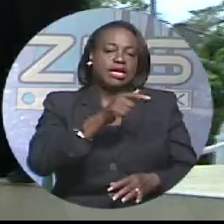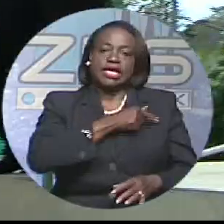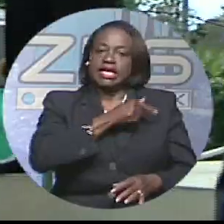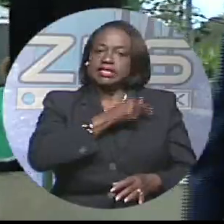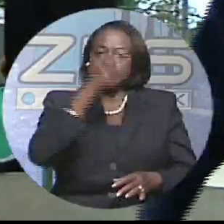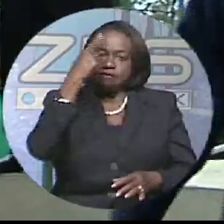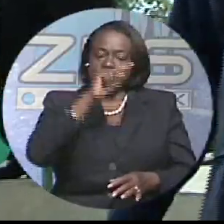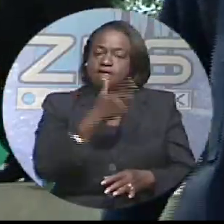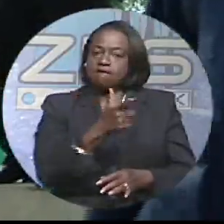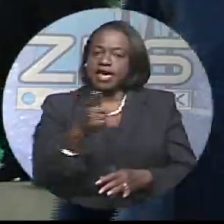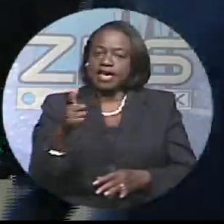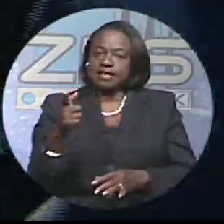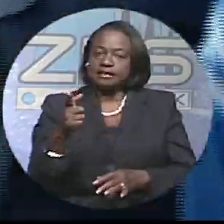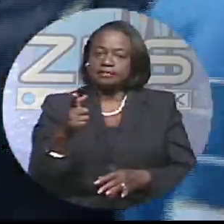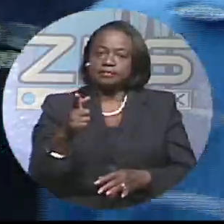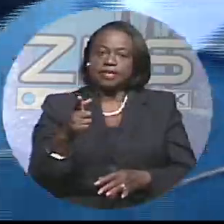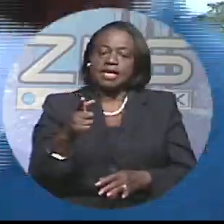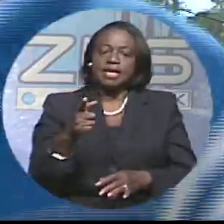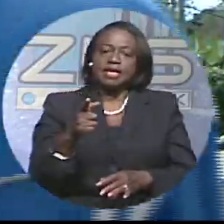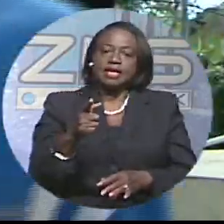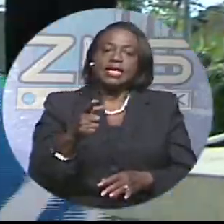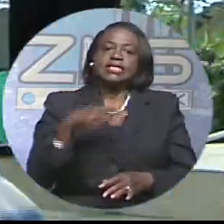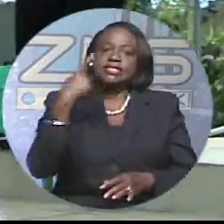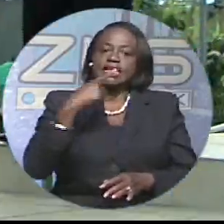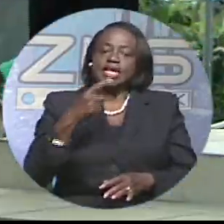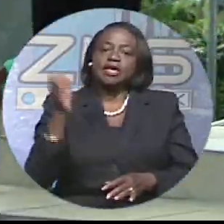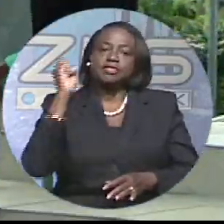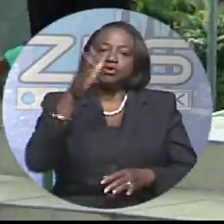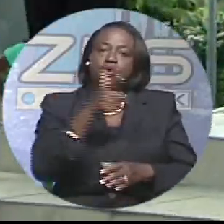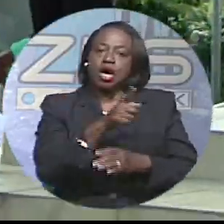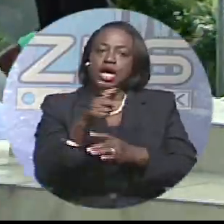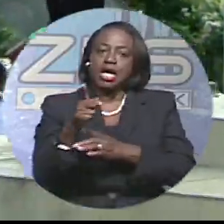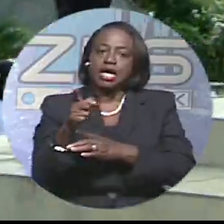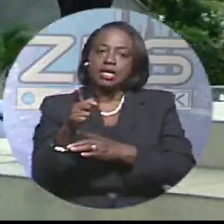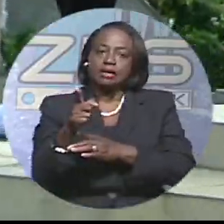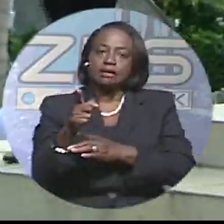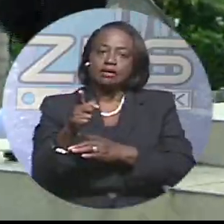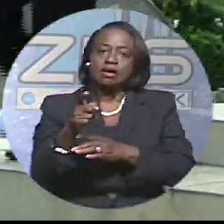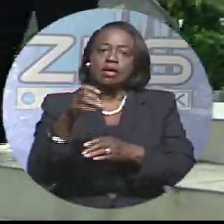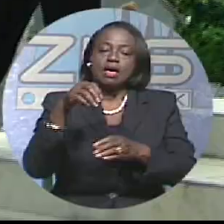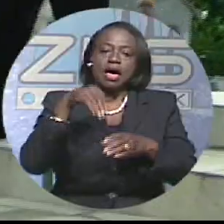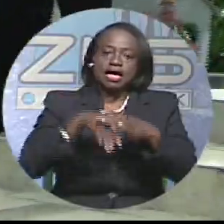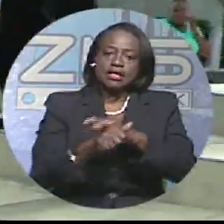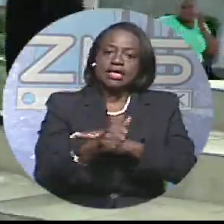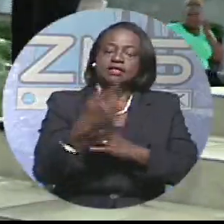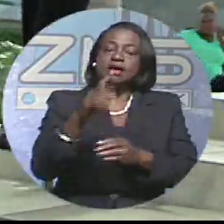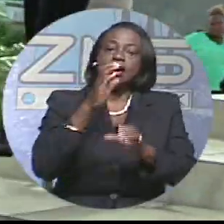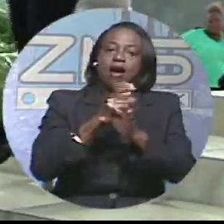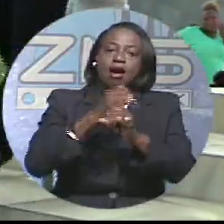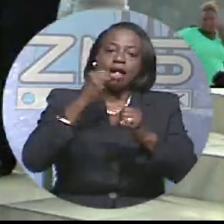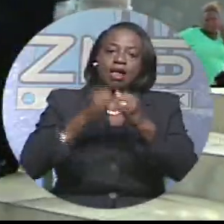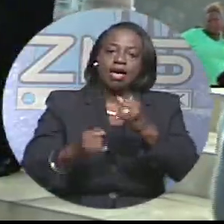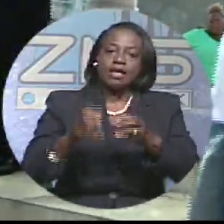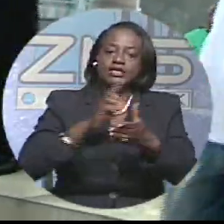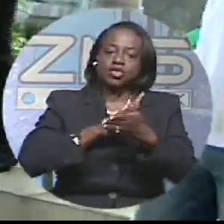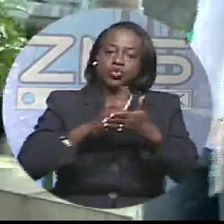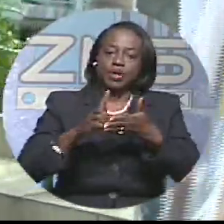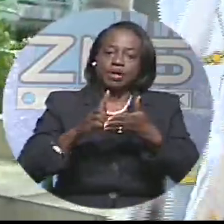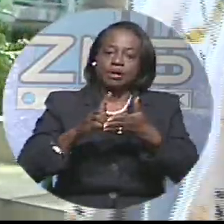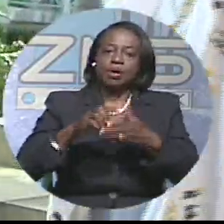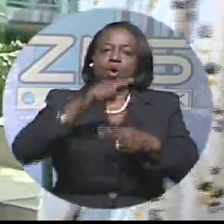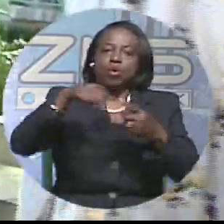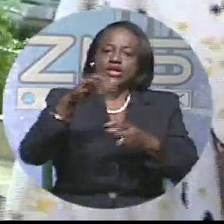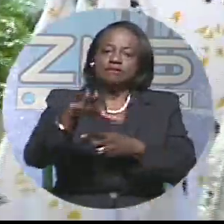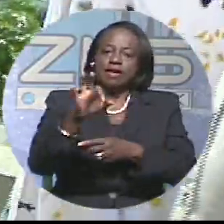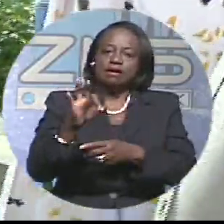a firearm-related charge. It's alleged that he threw a pistol with 8 rounds of ammunition underneath a vehicle last week when spotted by